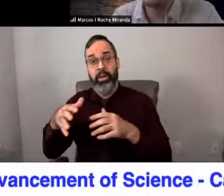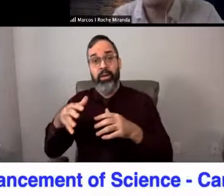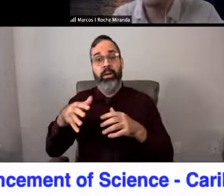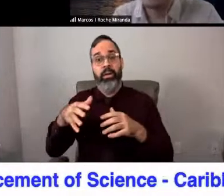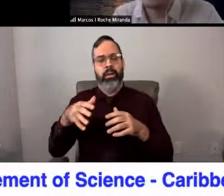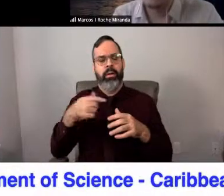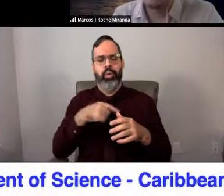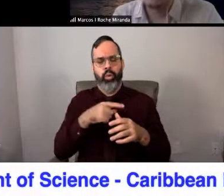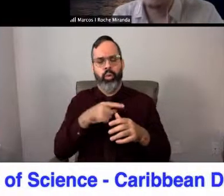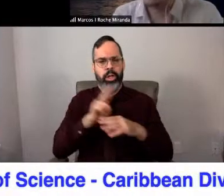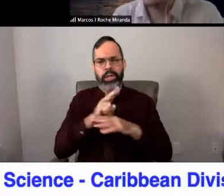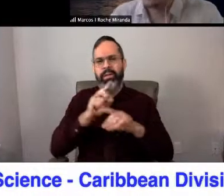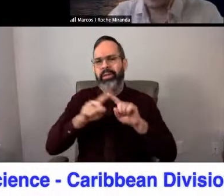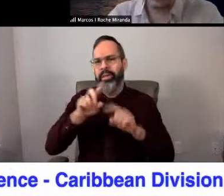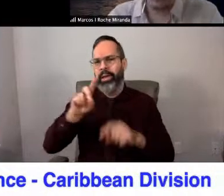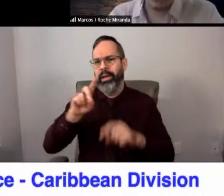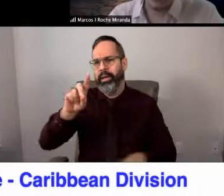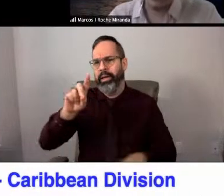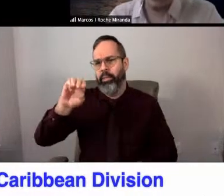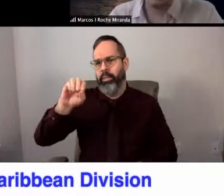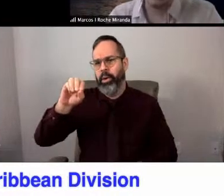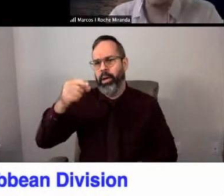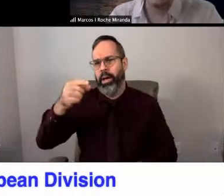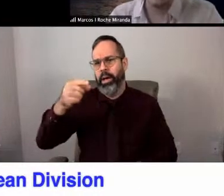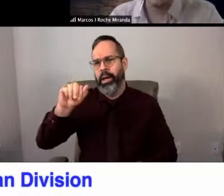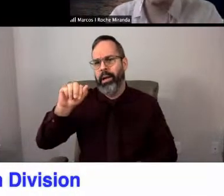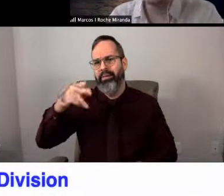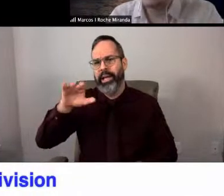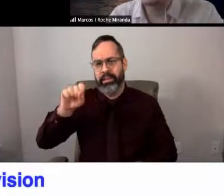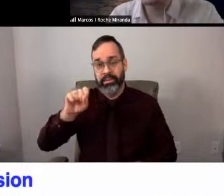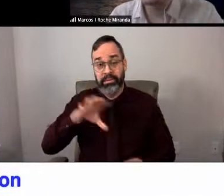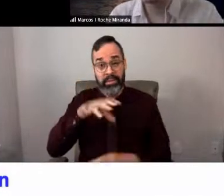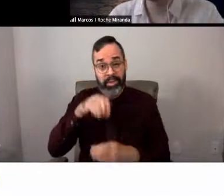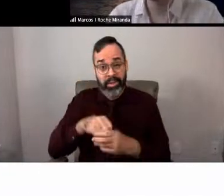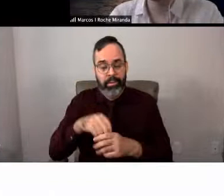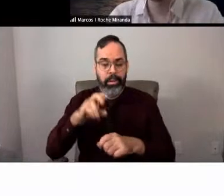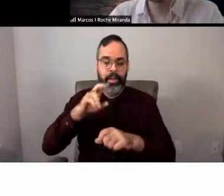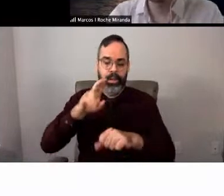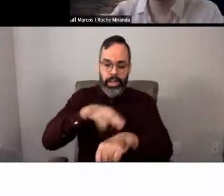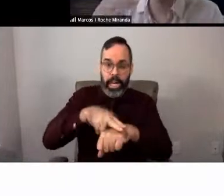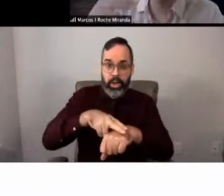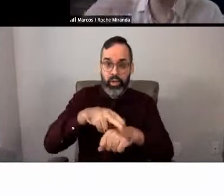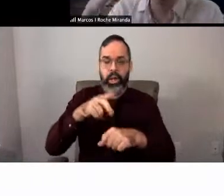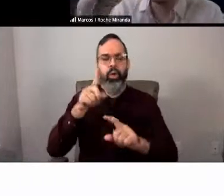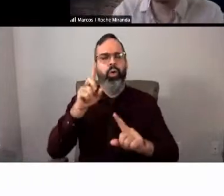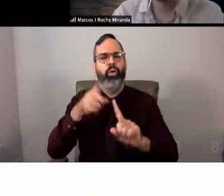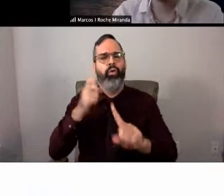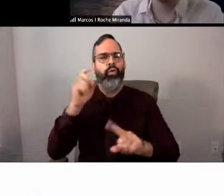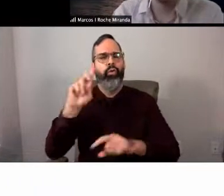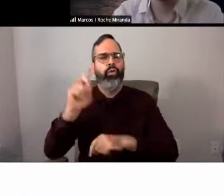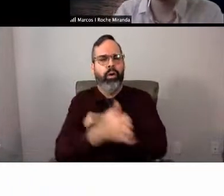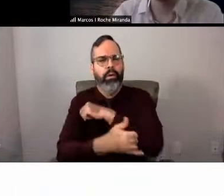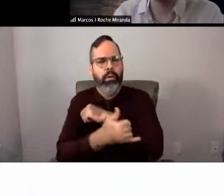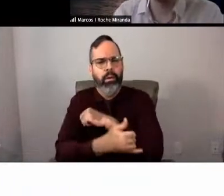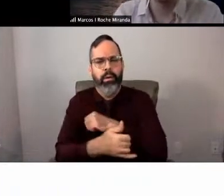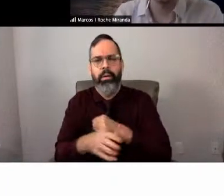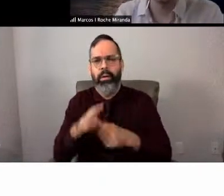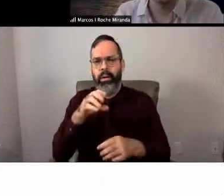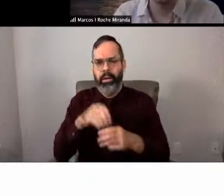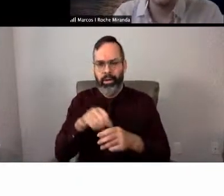demographics. And those demographics were included nationality. It's just that we included various other